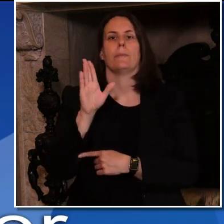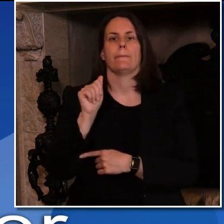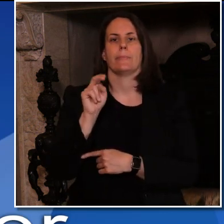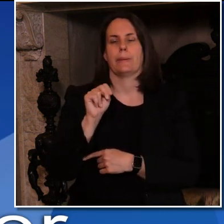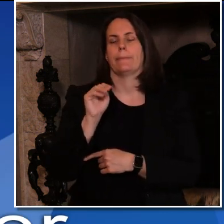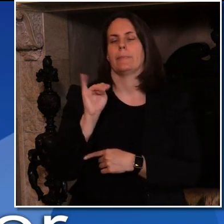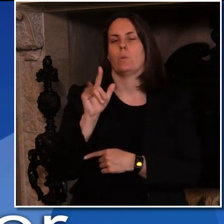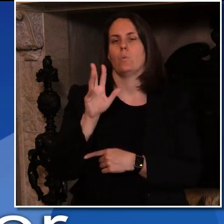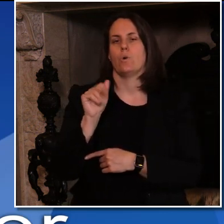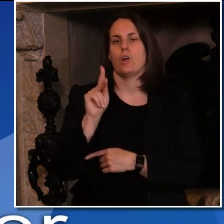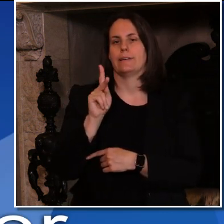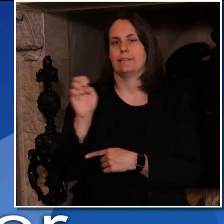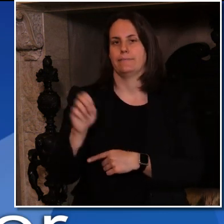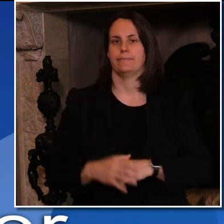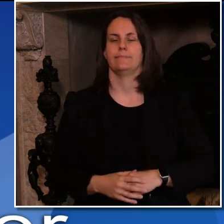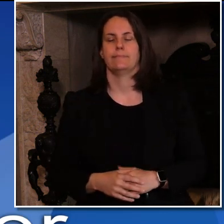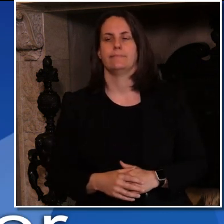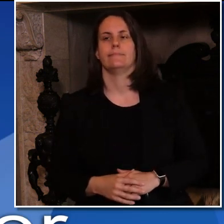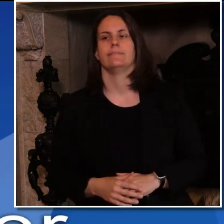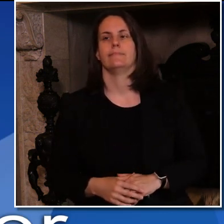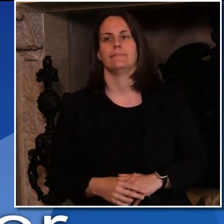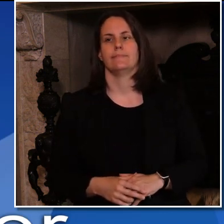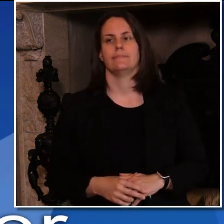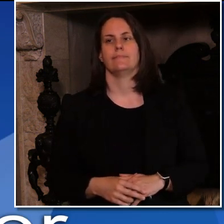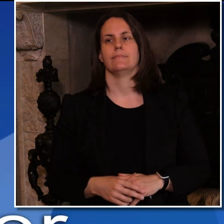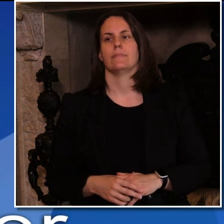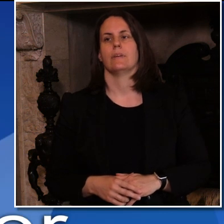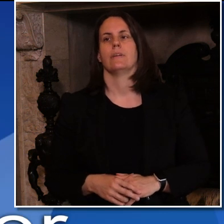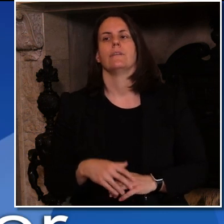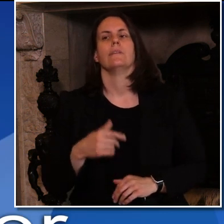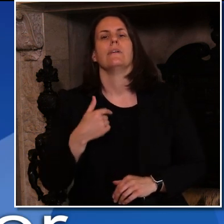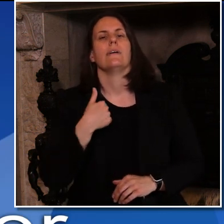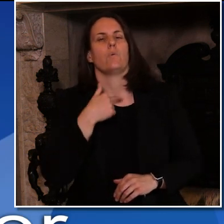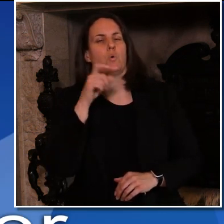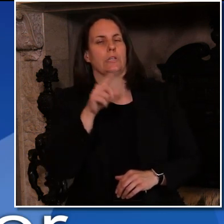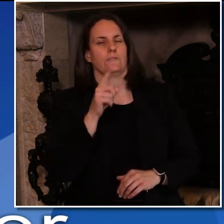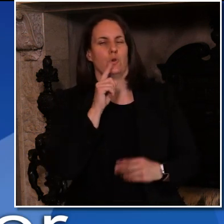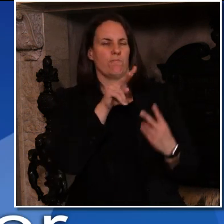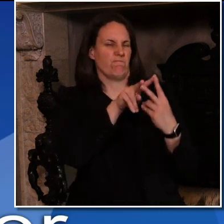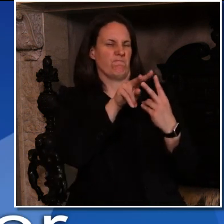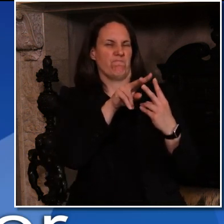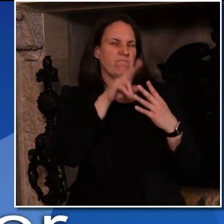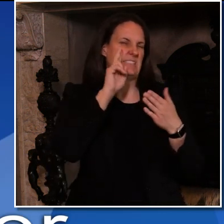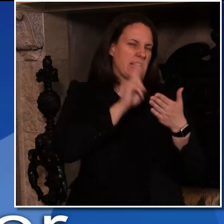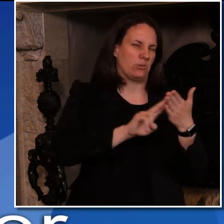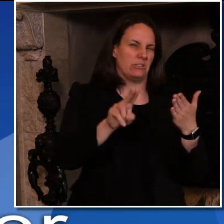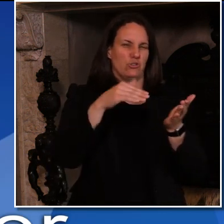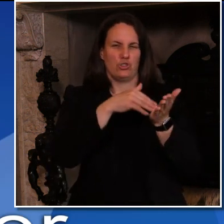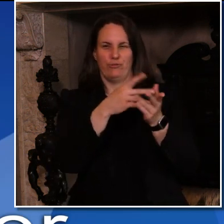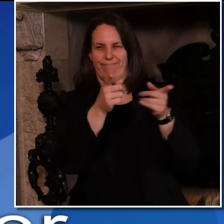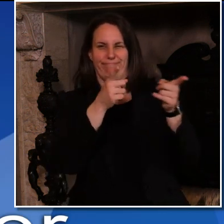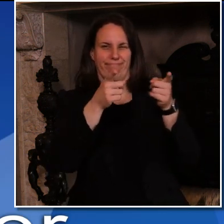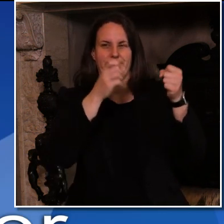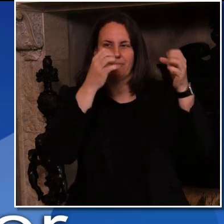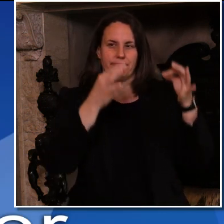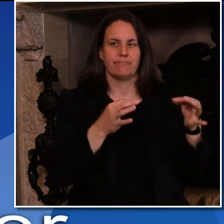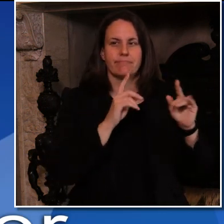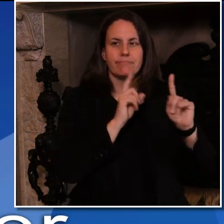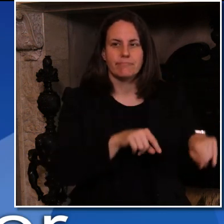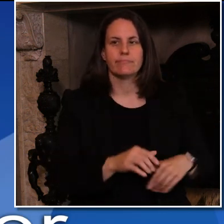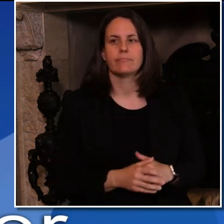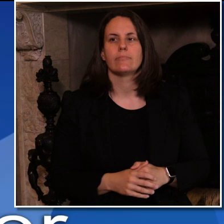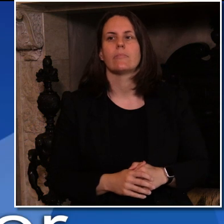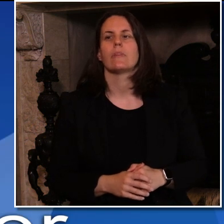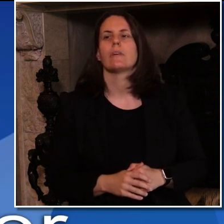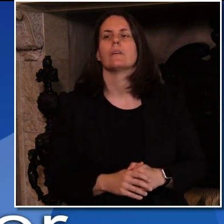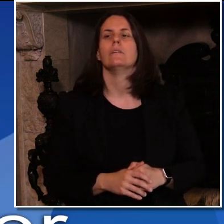Question for the Secretary and possibly Dr. Westergaard. When looking at the positive percentage rate, the goal is for it to be on a downward